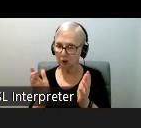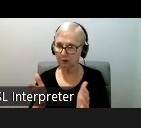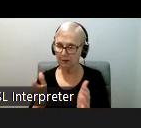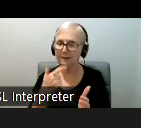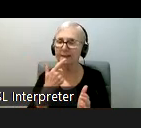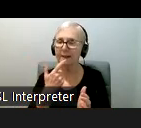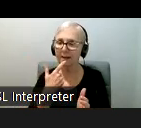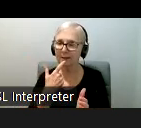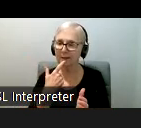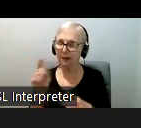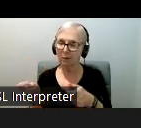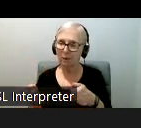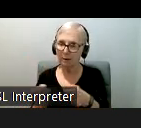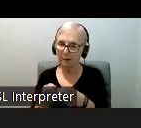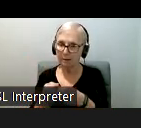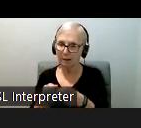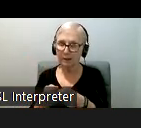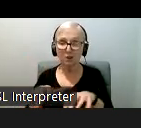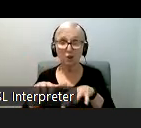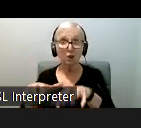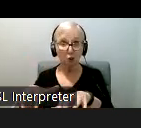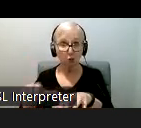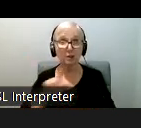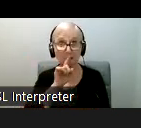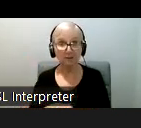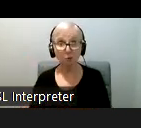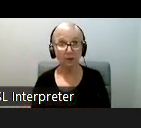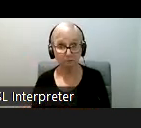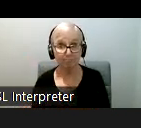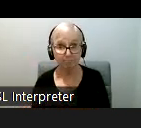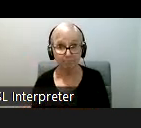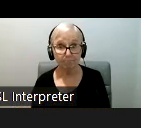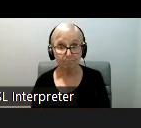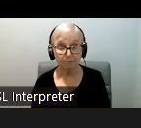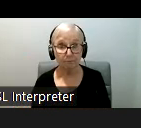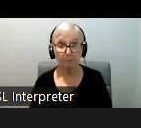saying that the retaliation piece is huge and it's real, and that is